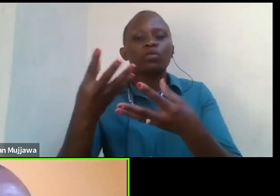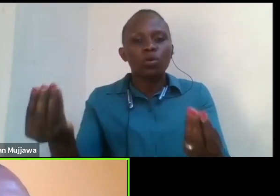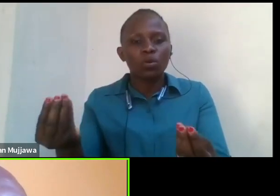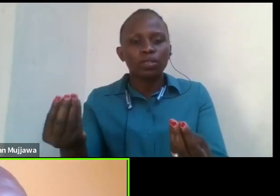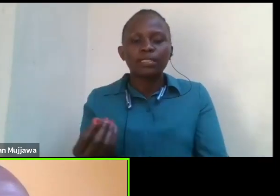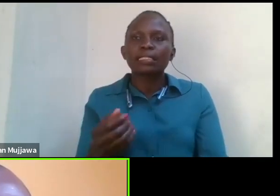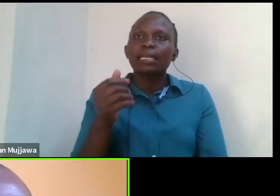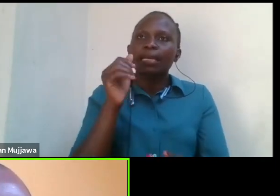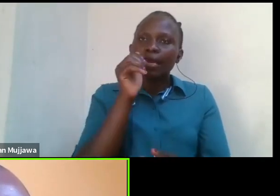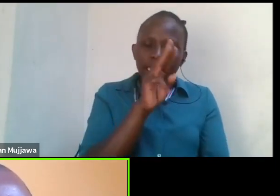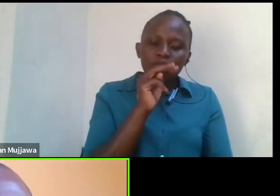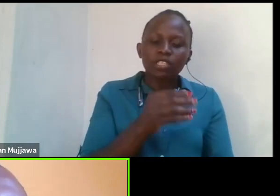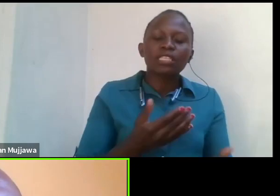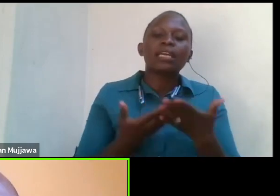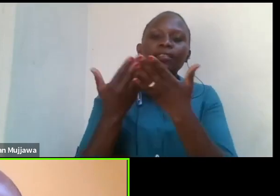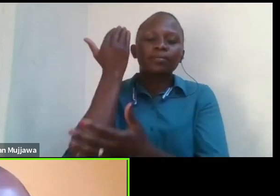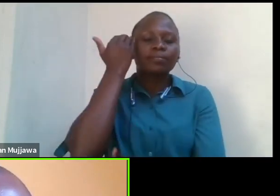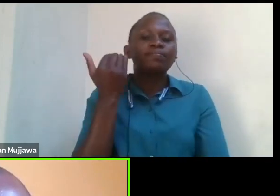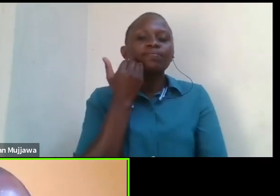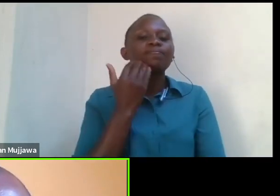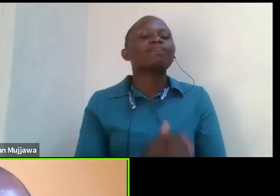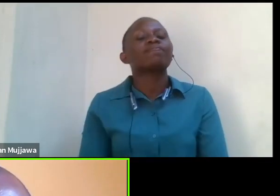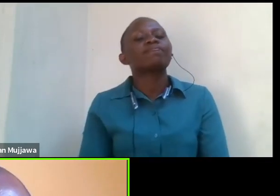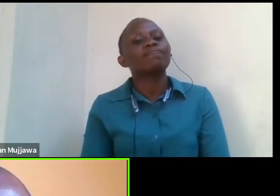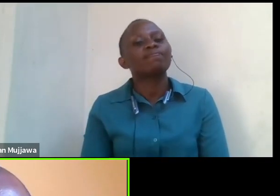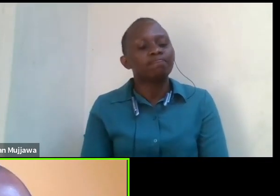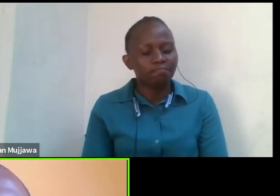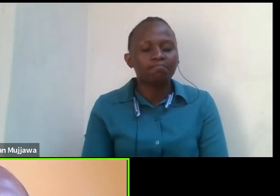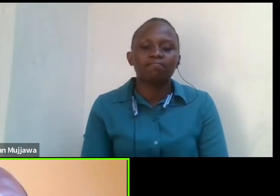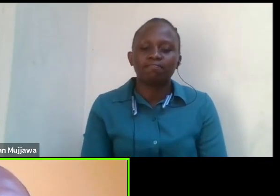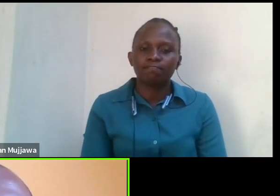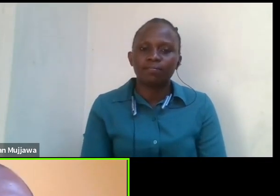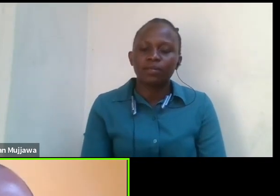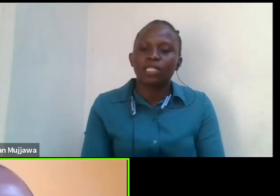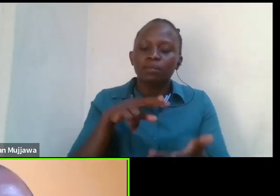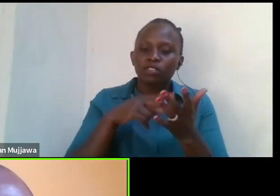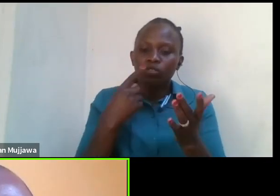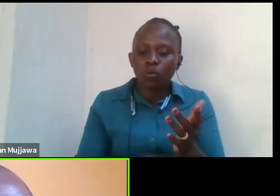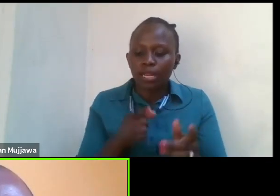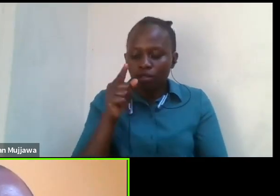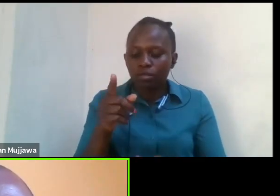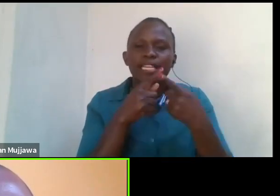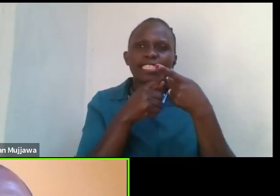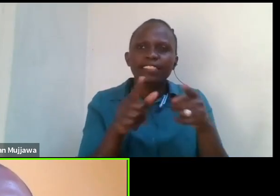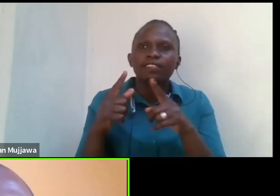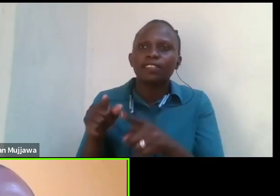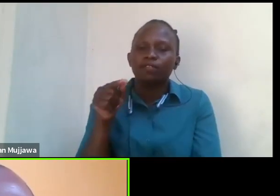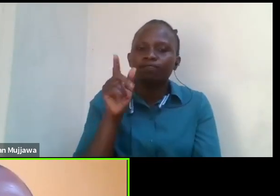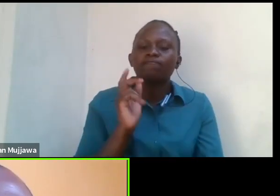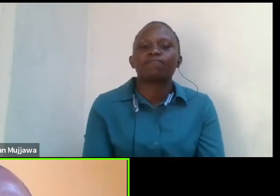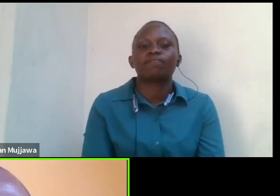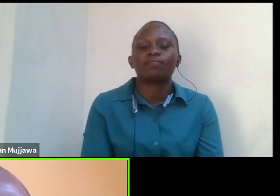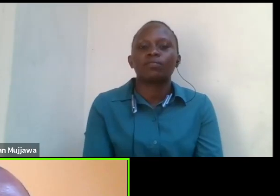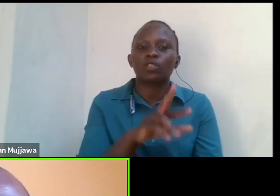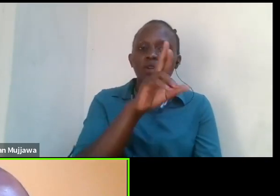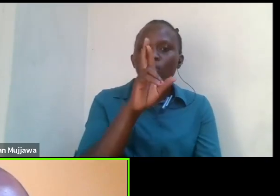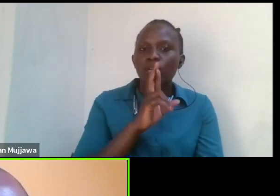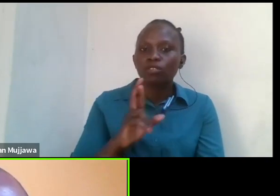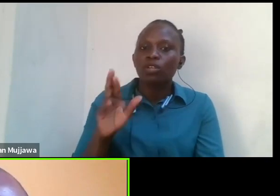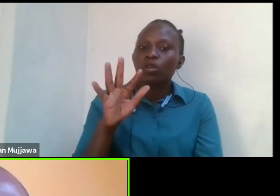can institute a litigation against them. So those are the differences. Rwenzori Mineral